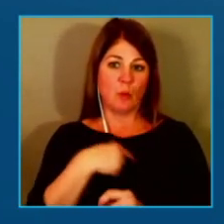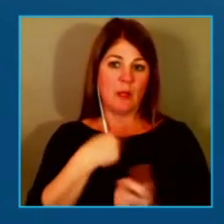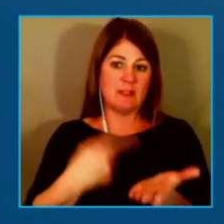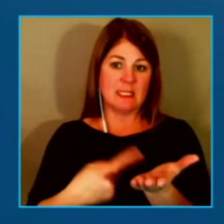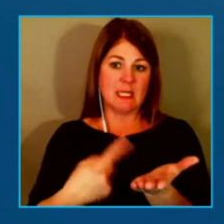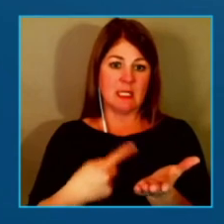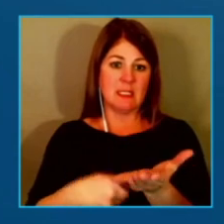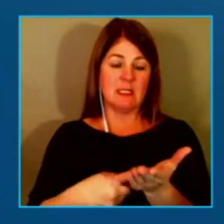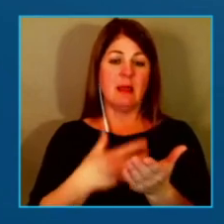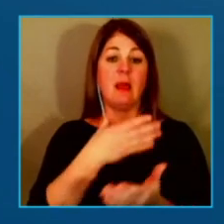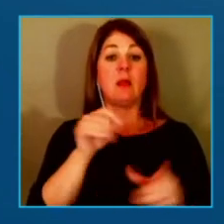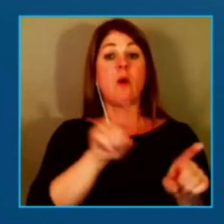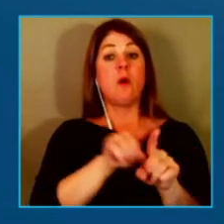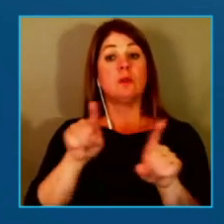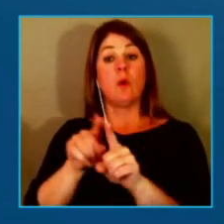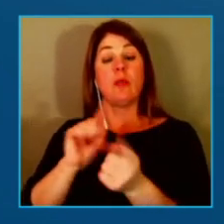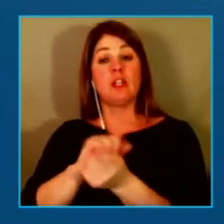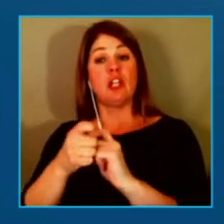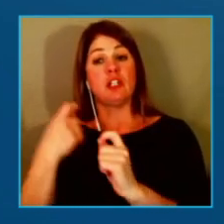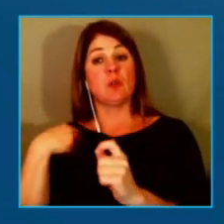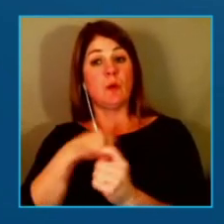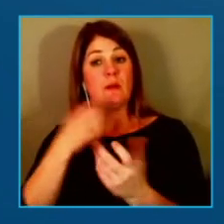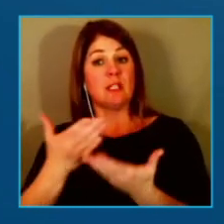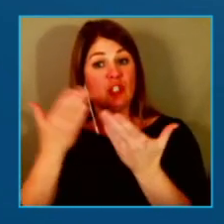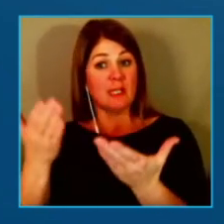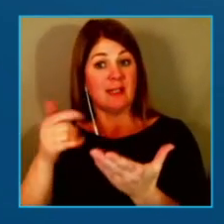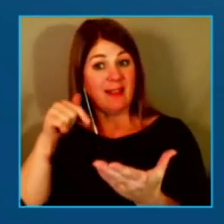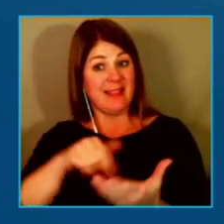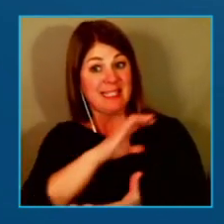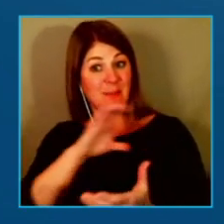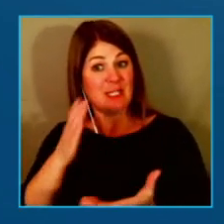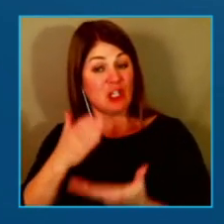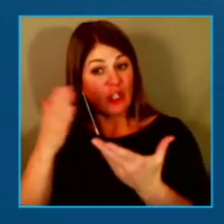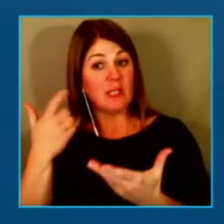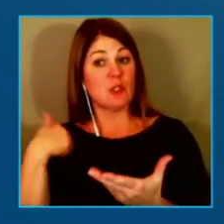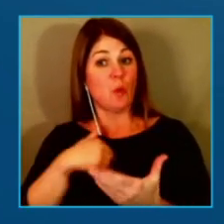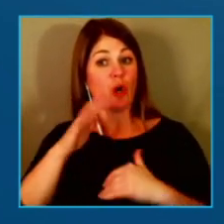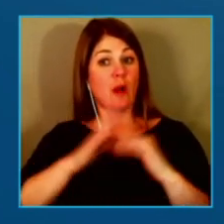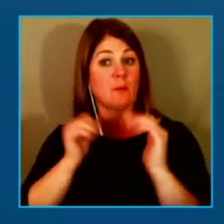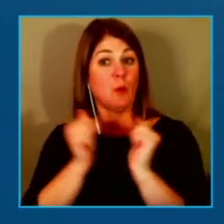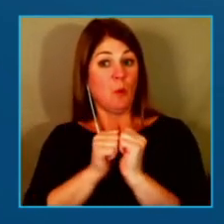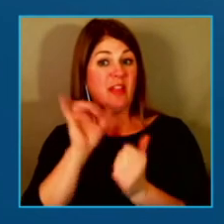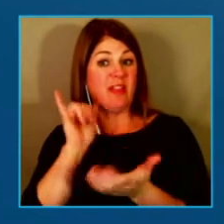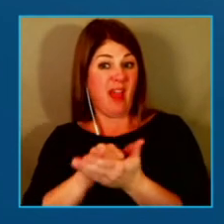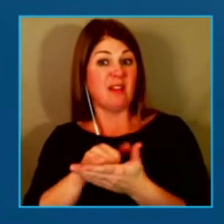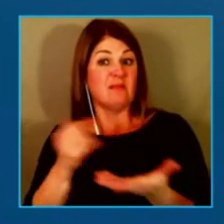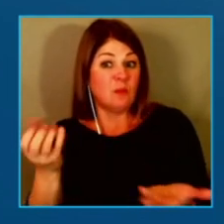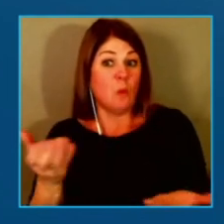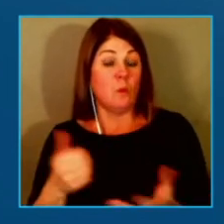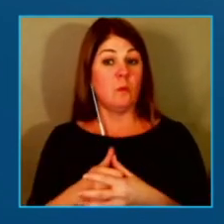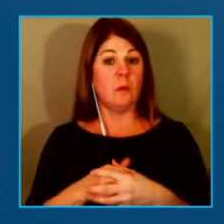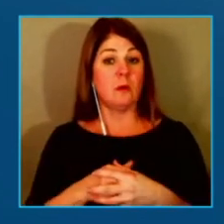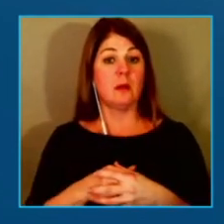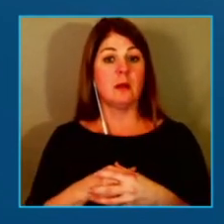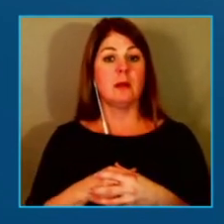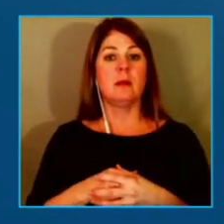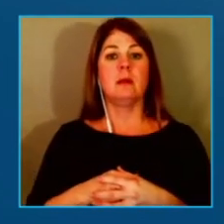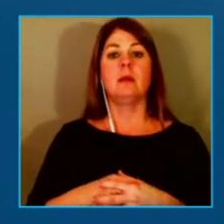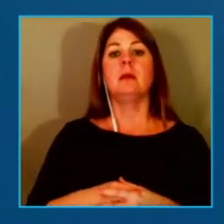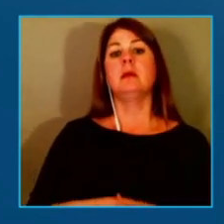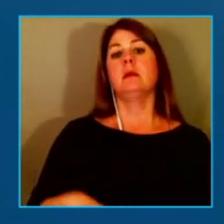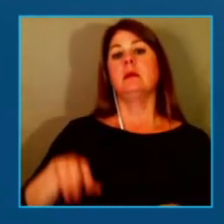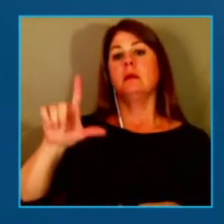fact, the changes that we've suggested, that this committee has suggested to Chair Biafor. If I may, Chair